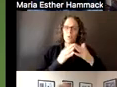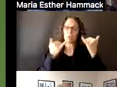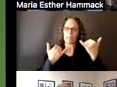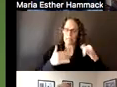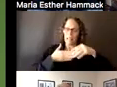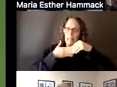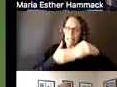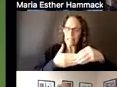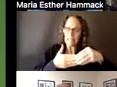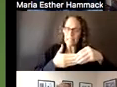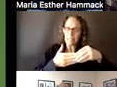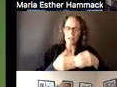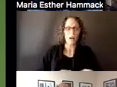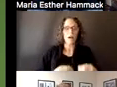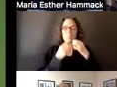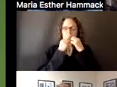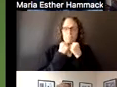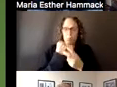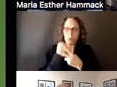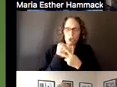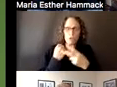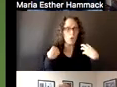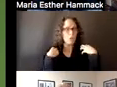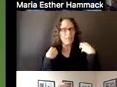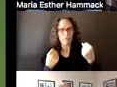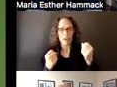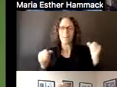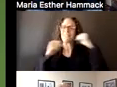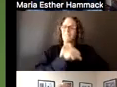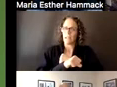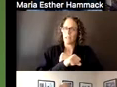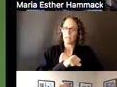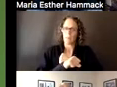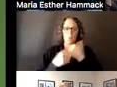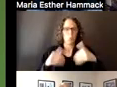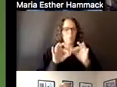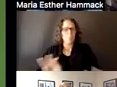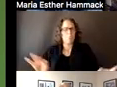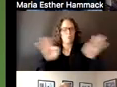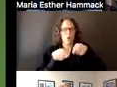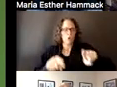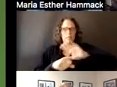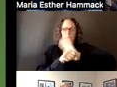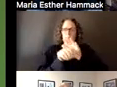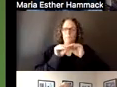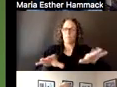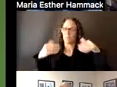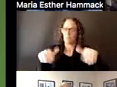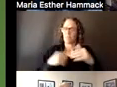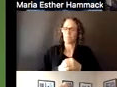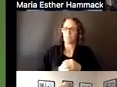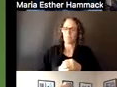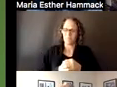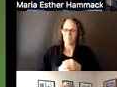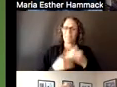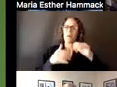access resources, most importantly during the pandemic times. So, without further ado, please help me in welcoming Dr.